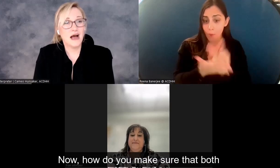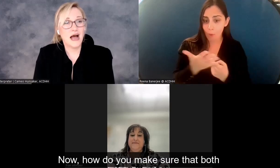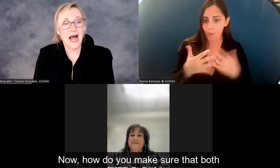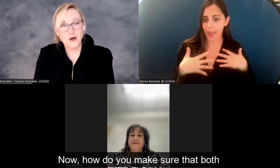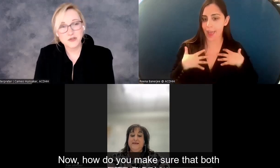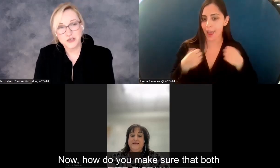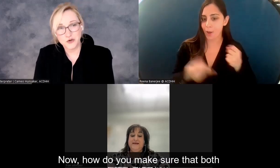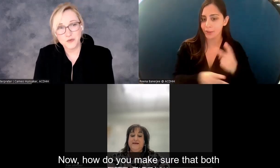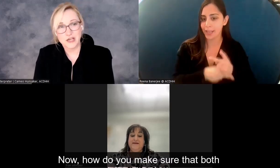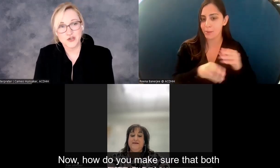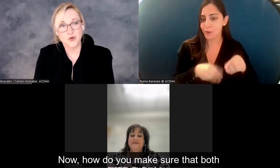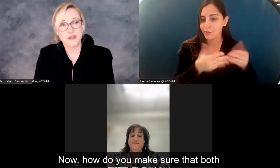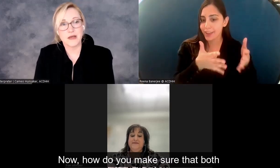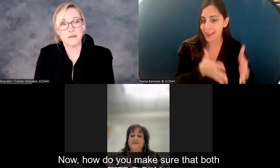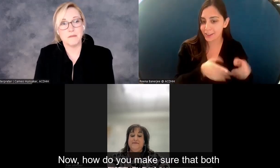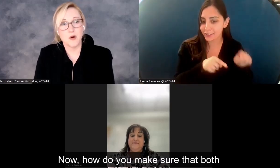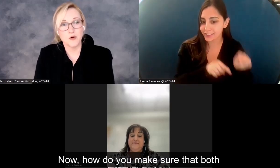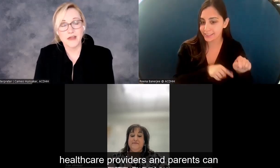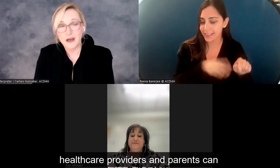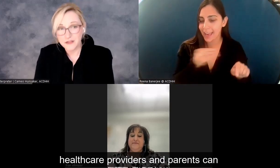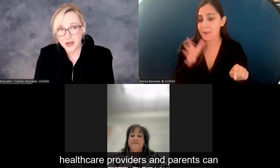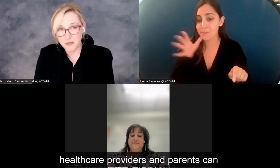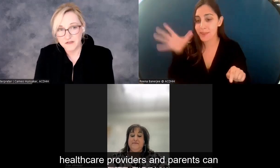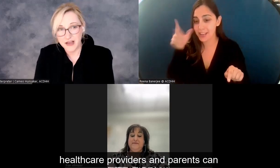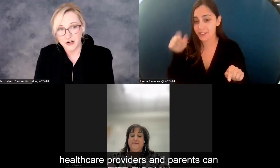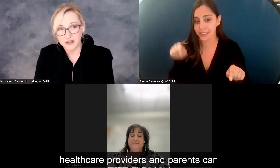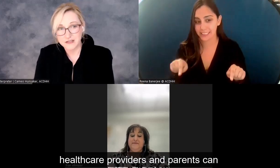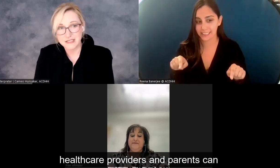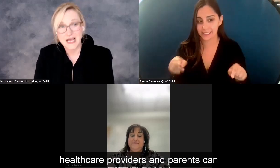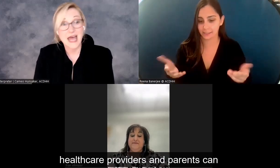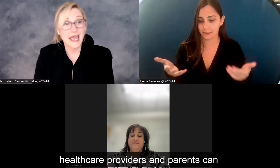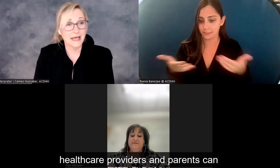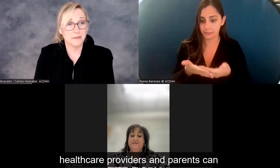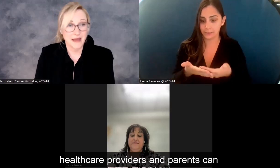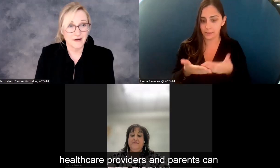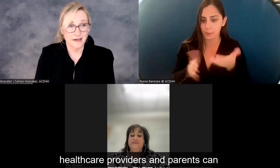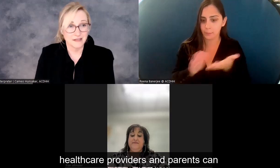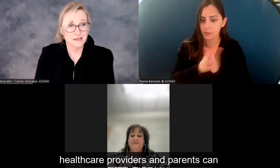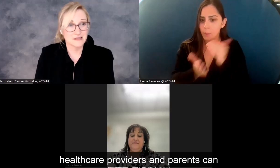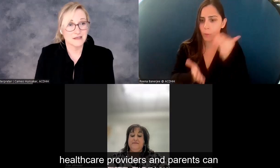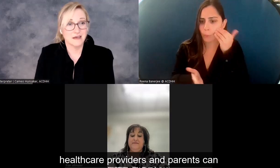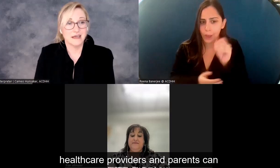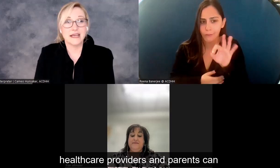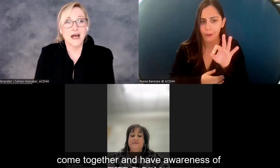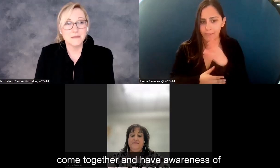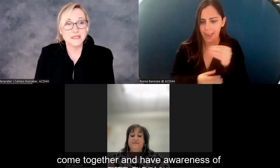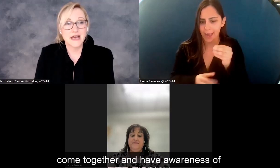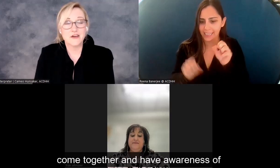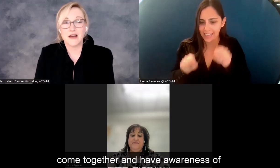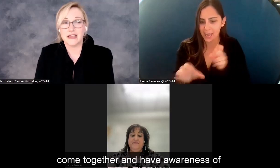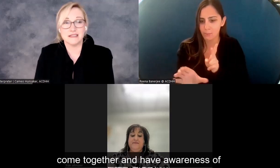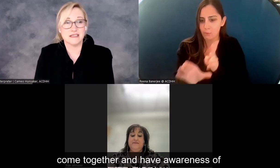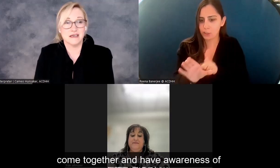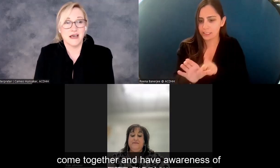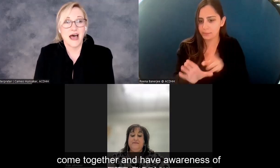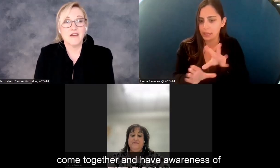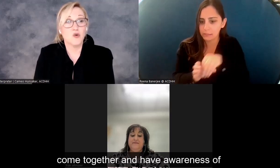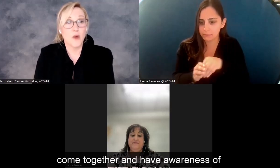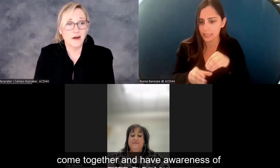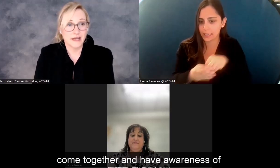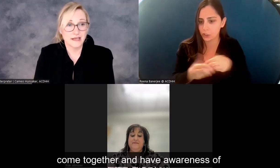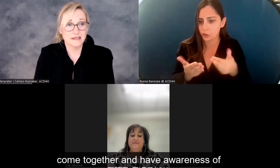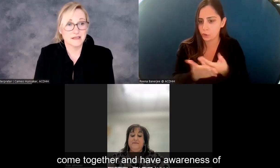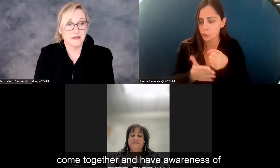Now, how do you make sure that both healthcare providers and parents can come together and